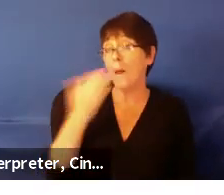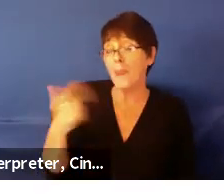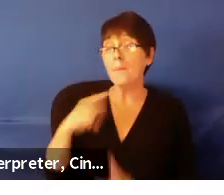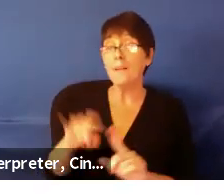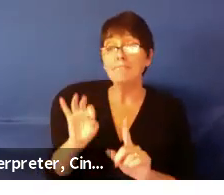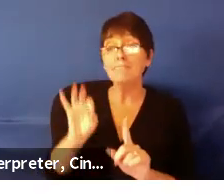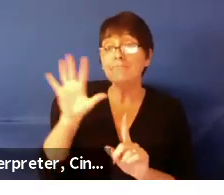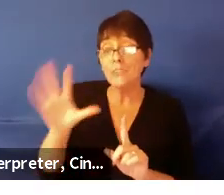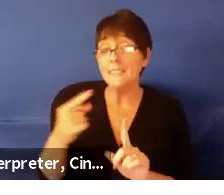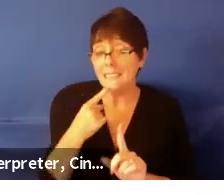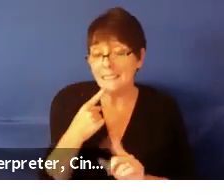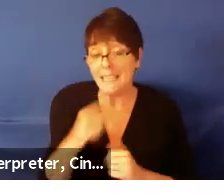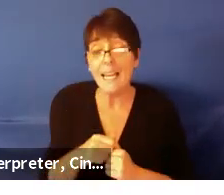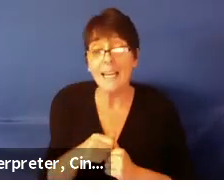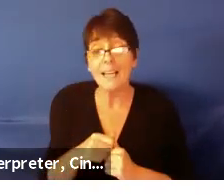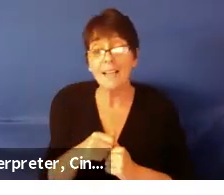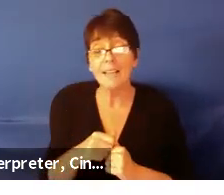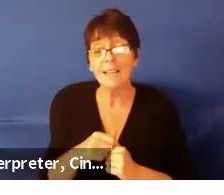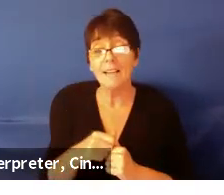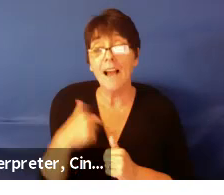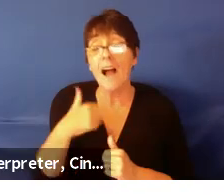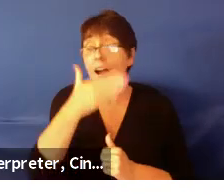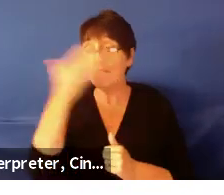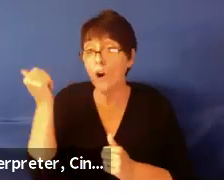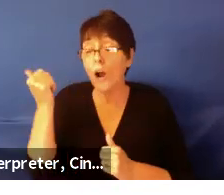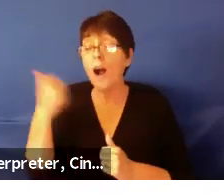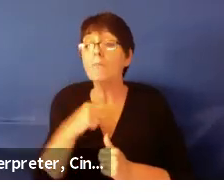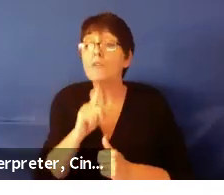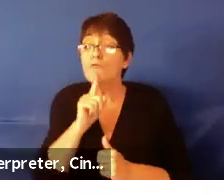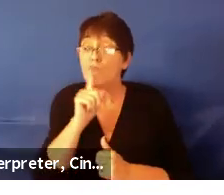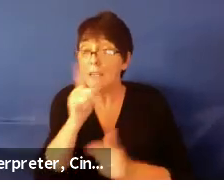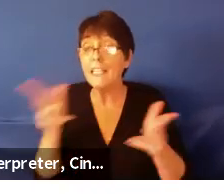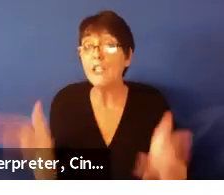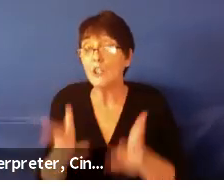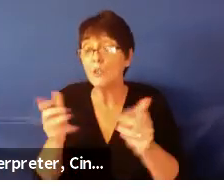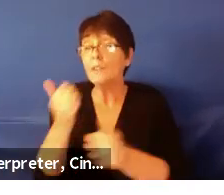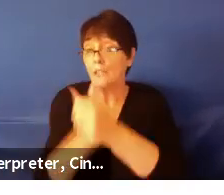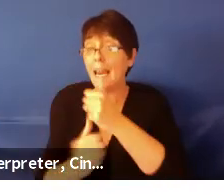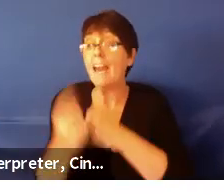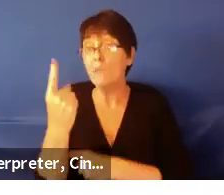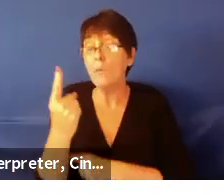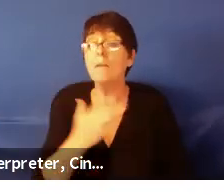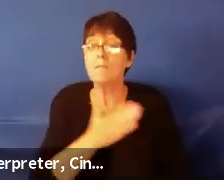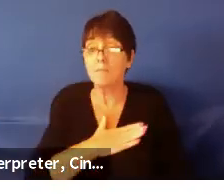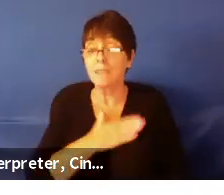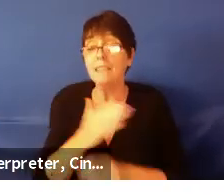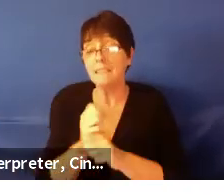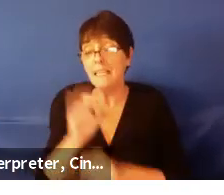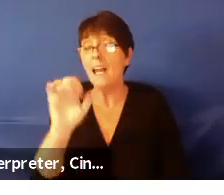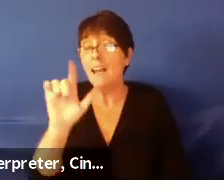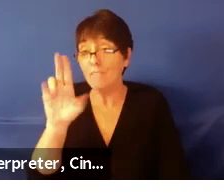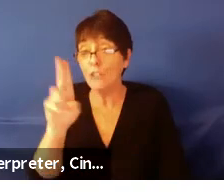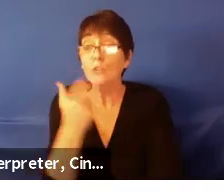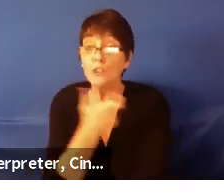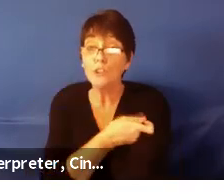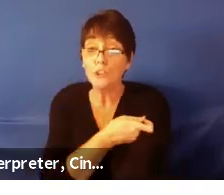break in on, Yeah. and just, which I forgot to do, is I'm really encouraging everyone to please get a flu shot.